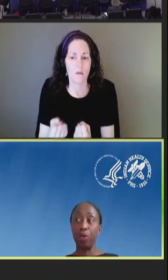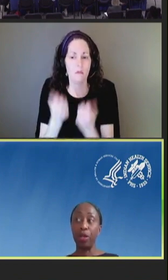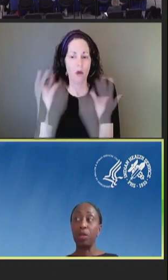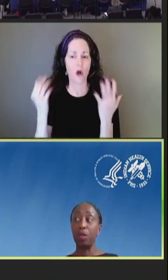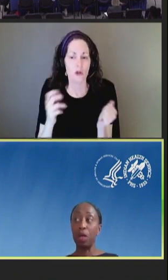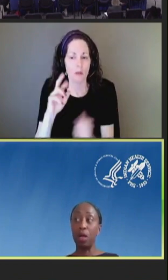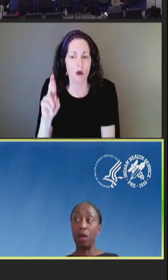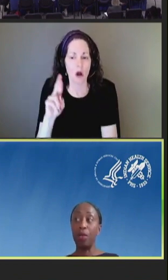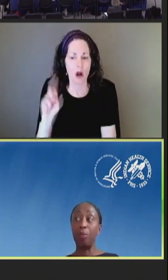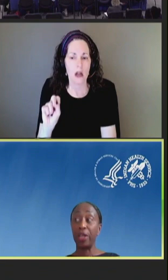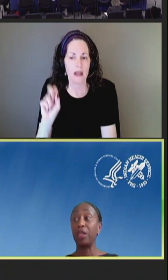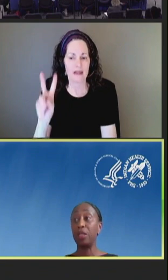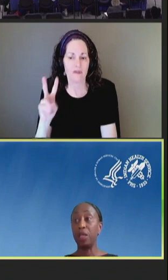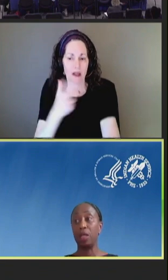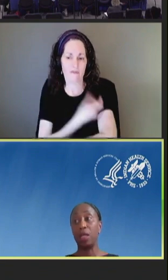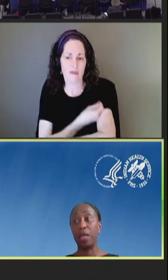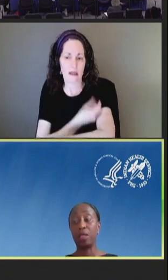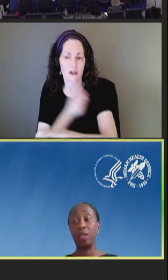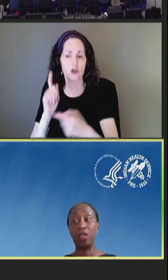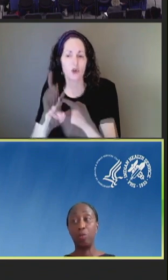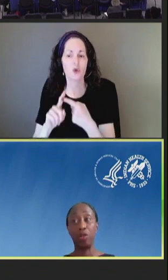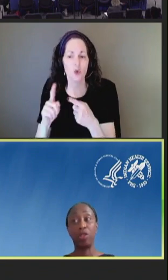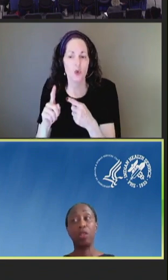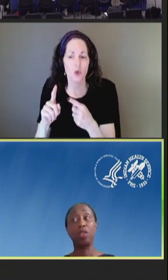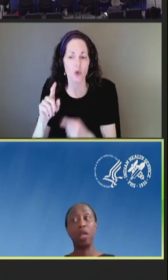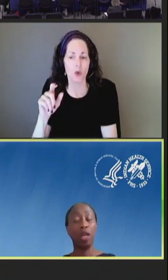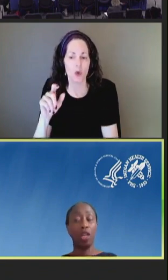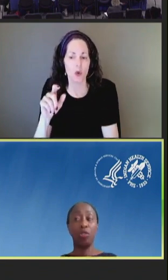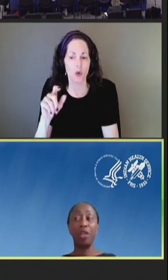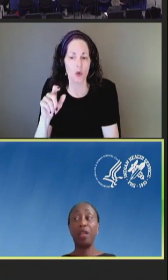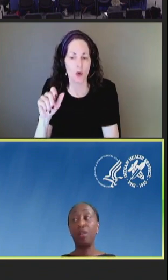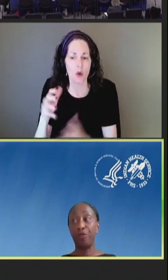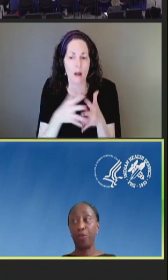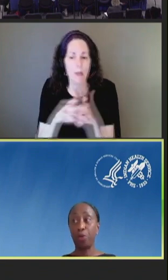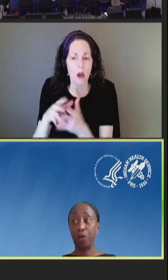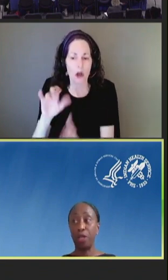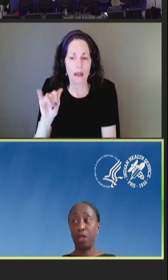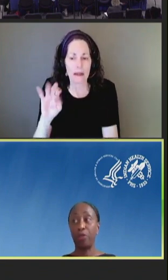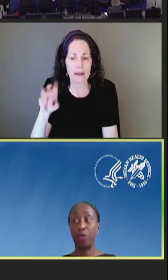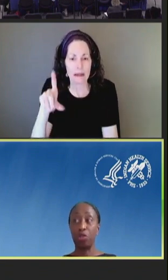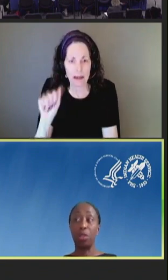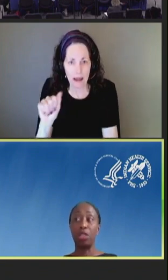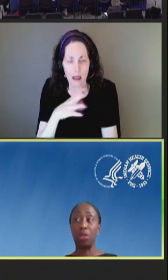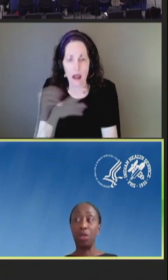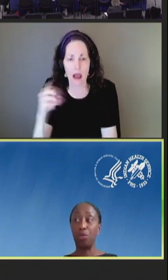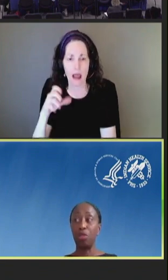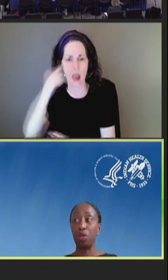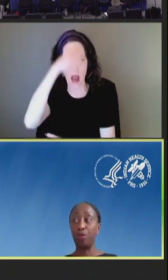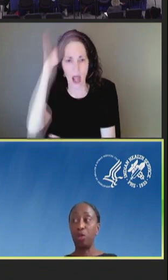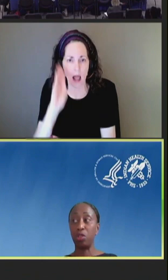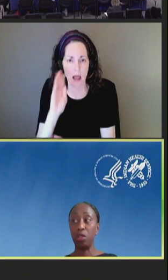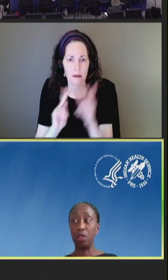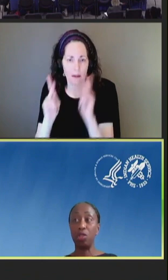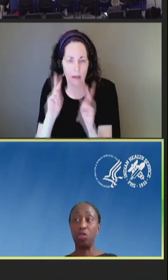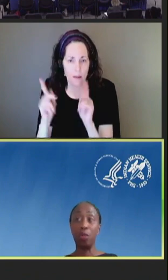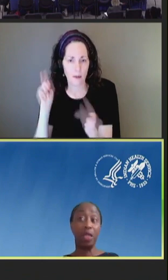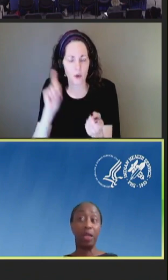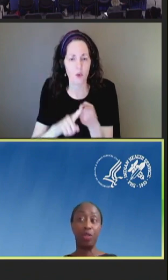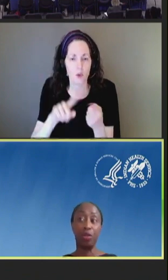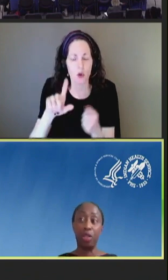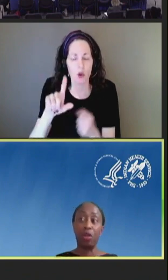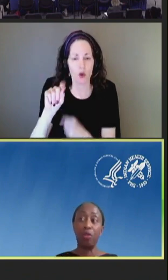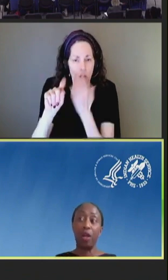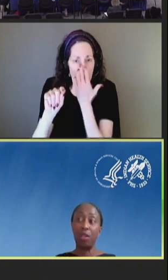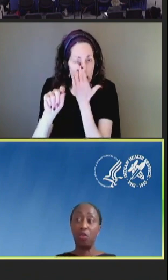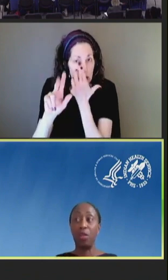eligible pregnant American Indian and Alaska Native persons through the end of February for the 2023-24 season to mitigate